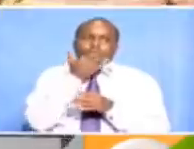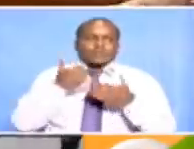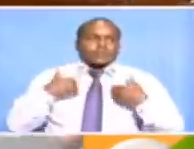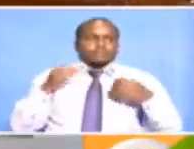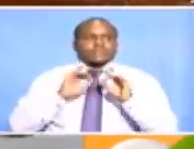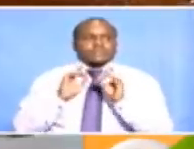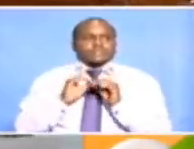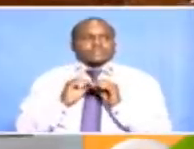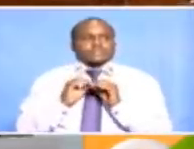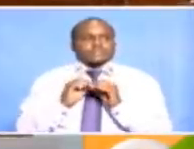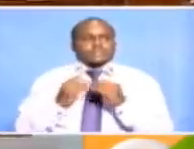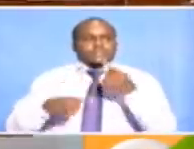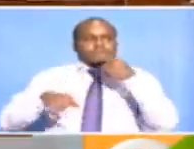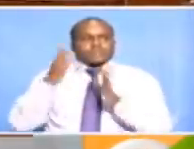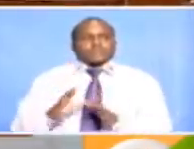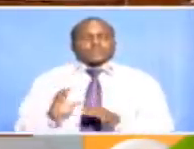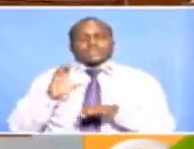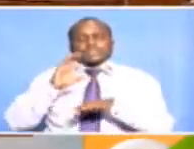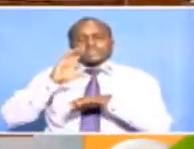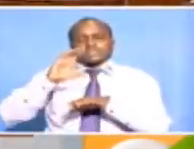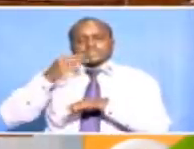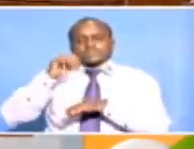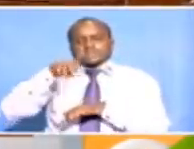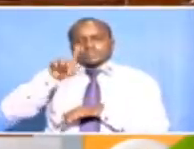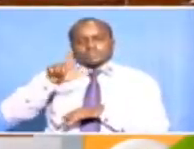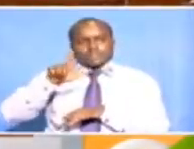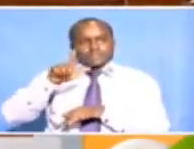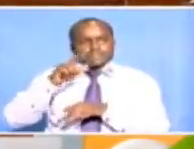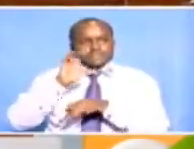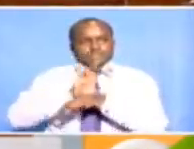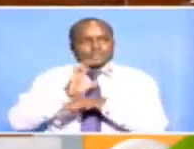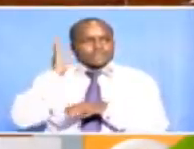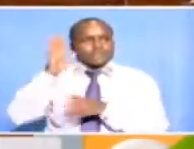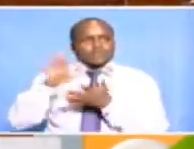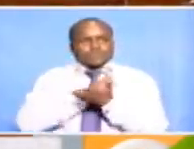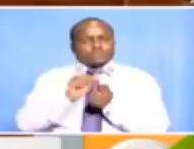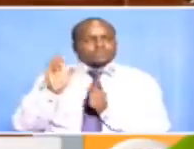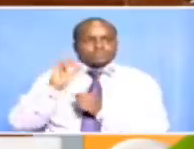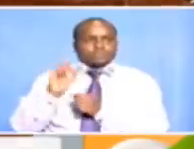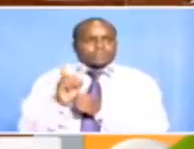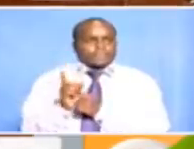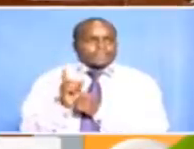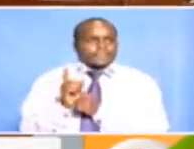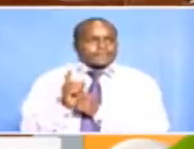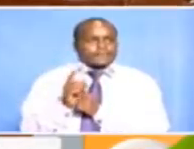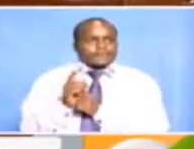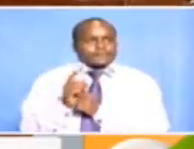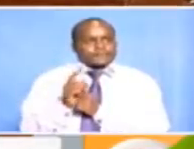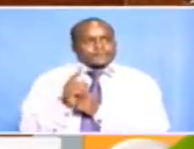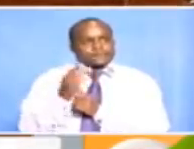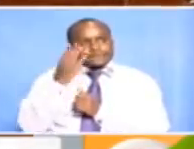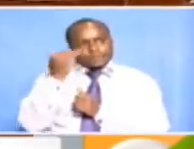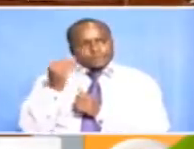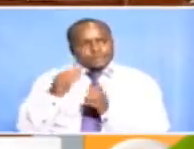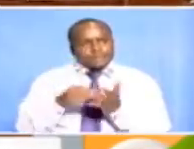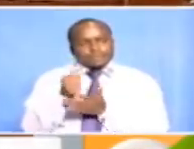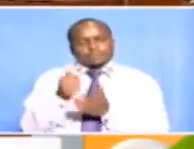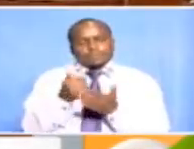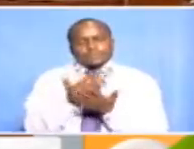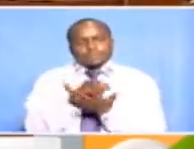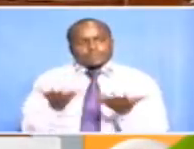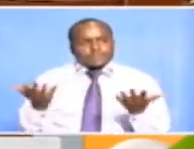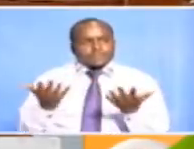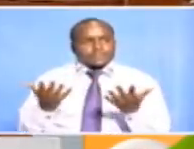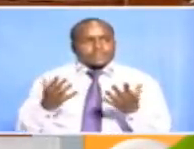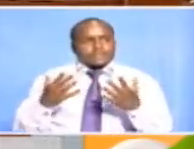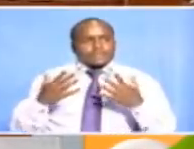Chapel Church, I want to defend it again. We are not going to demolish that property. Why? They bought these properties. Who were the